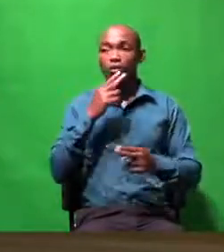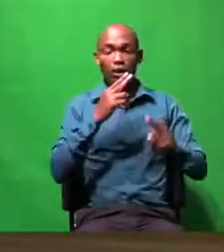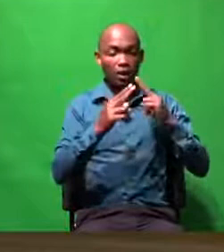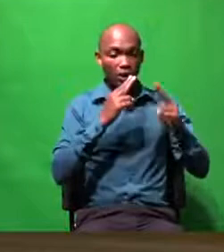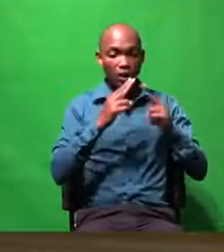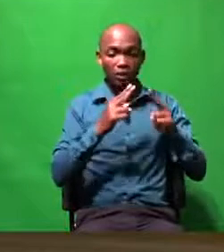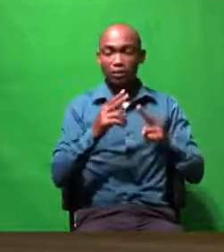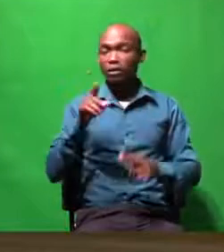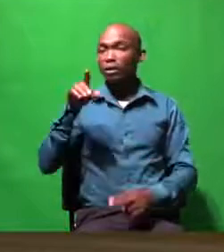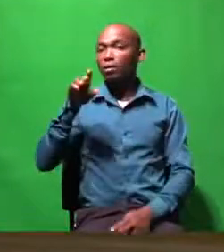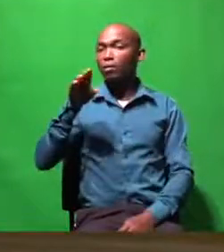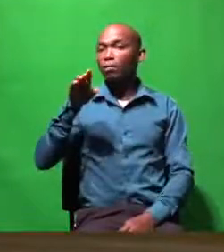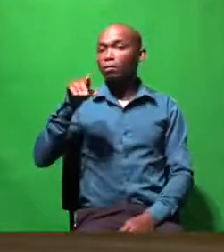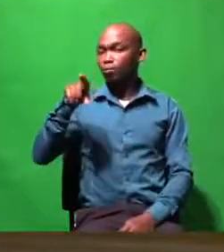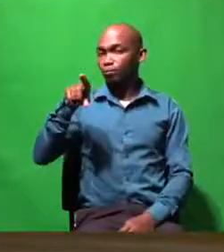the ponds